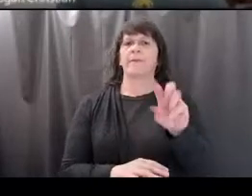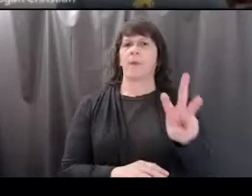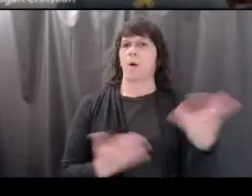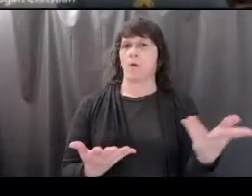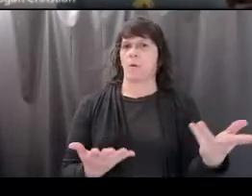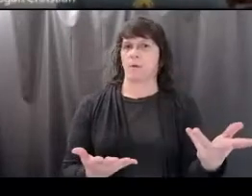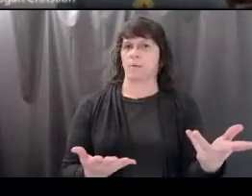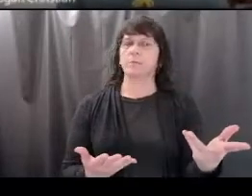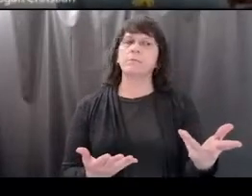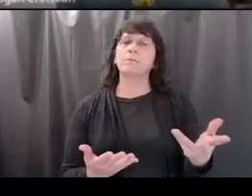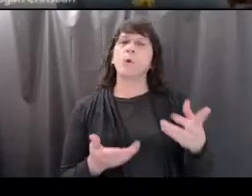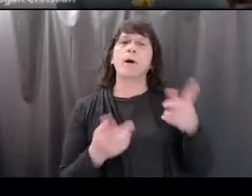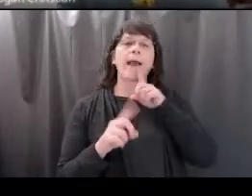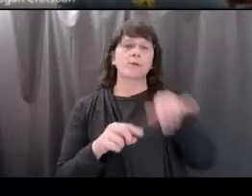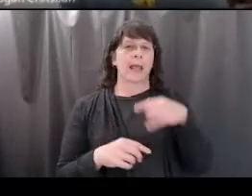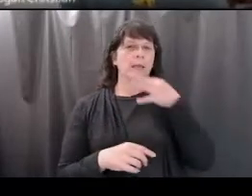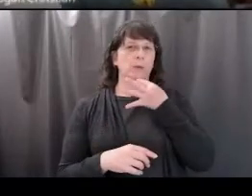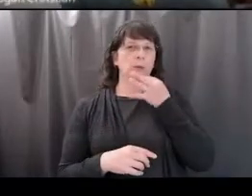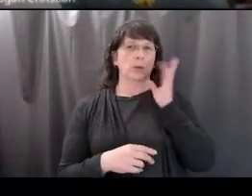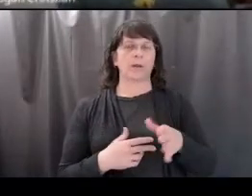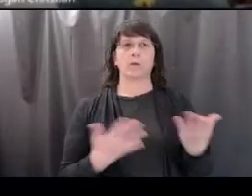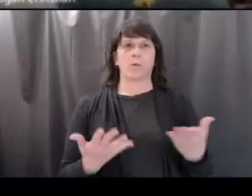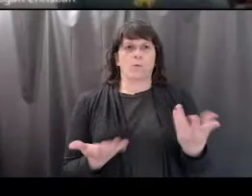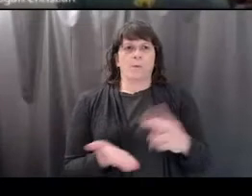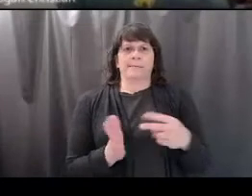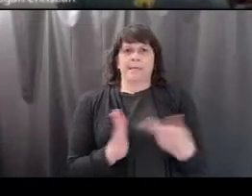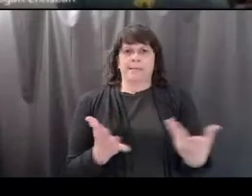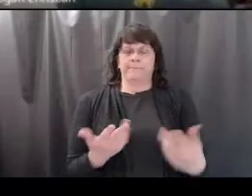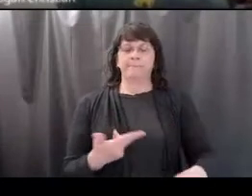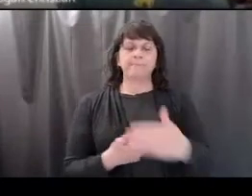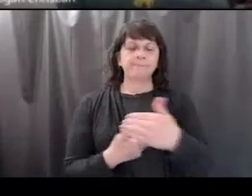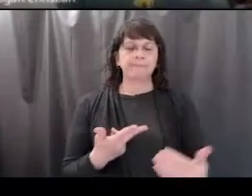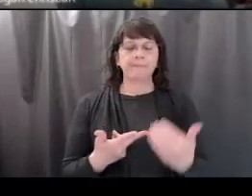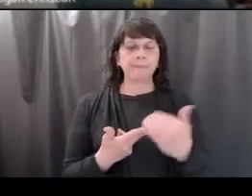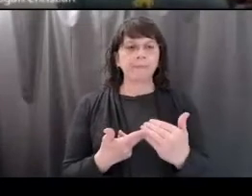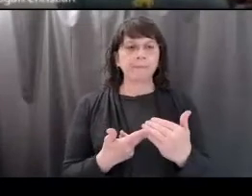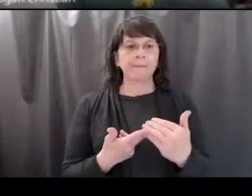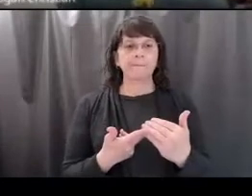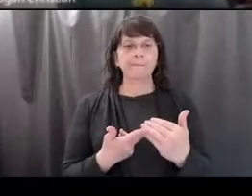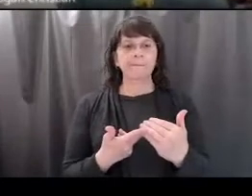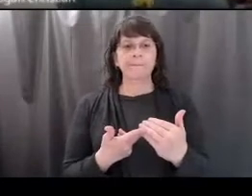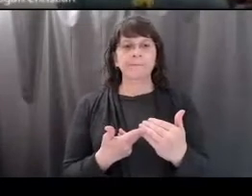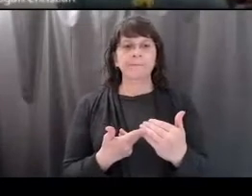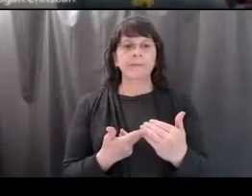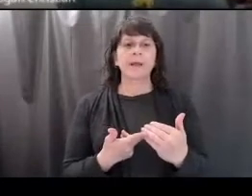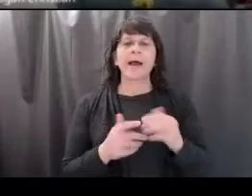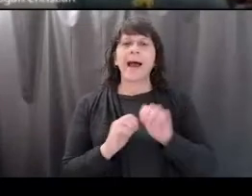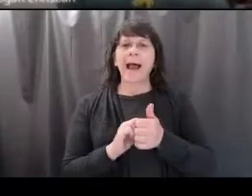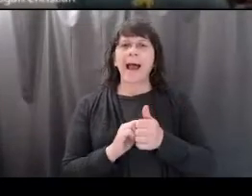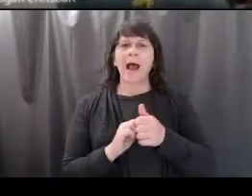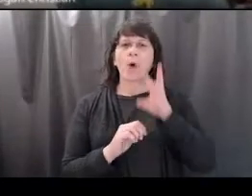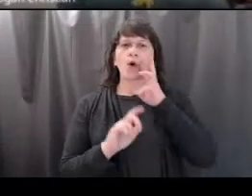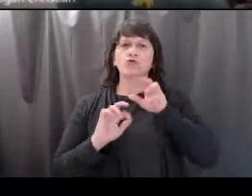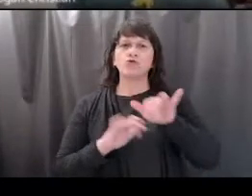few slides in a little bit as to what streamflow actually is. Then let's ask, how do changes